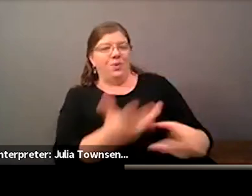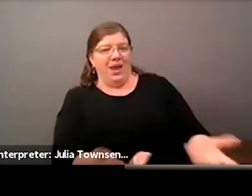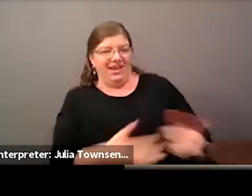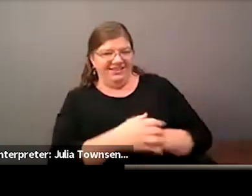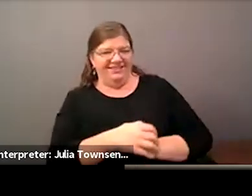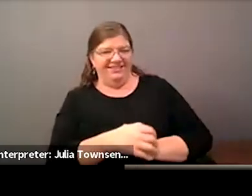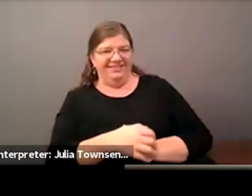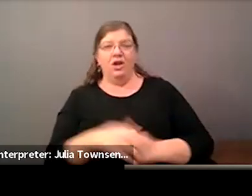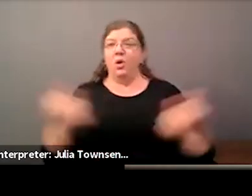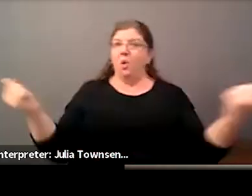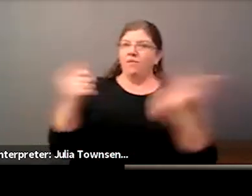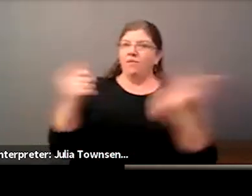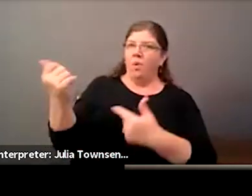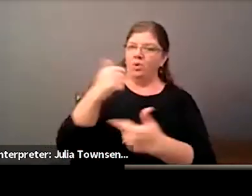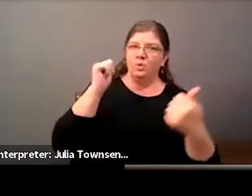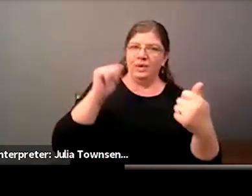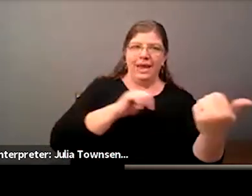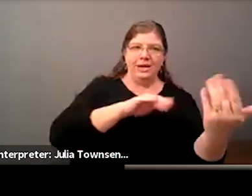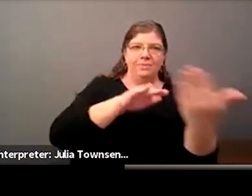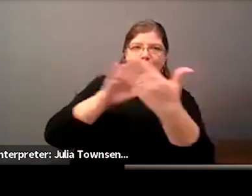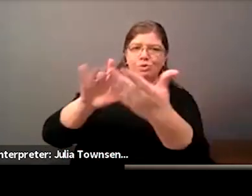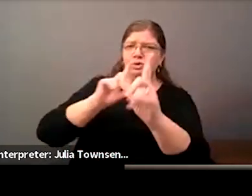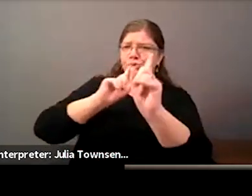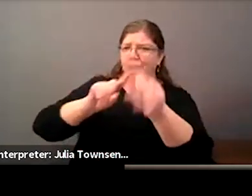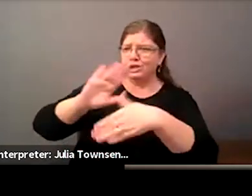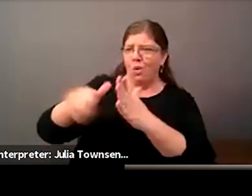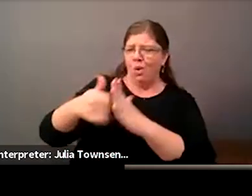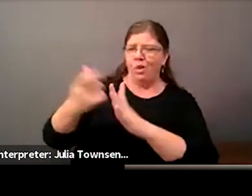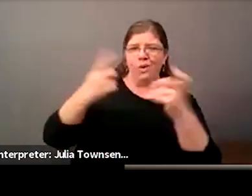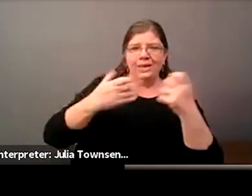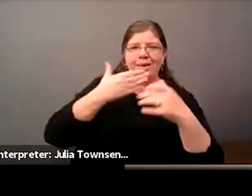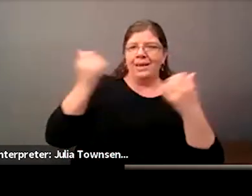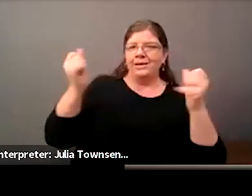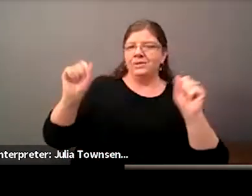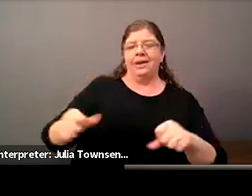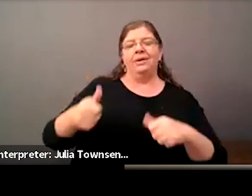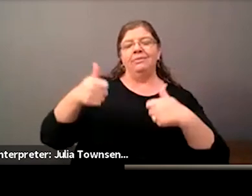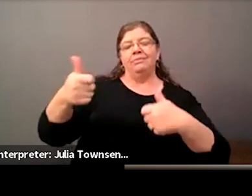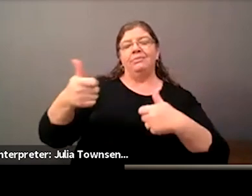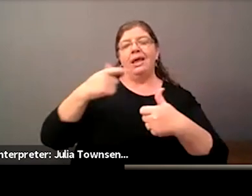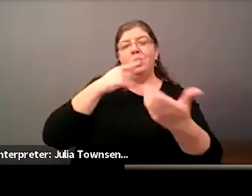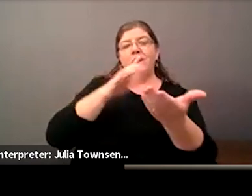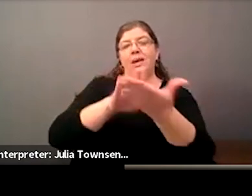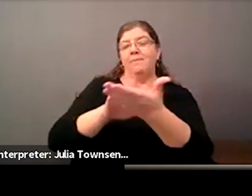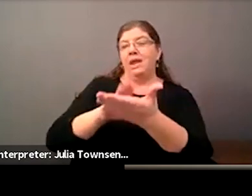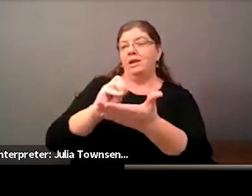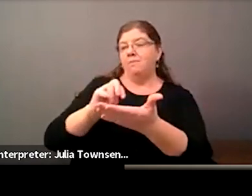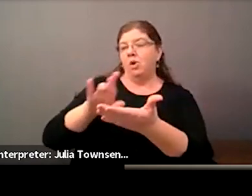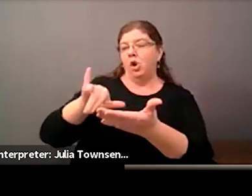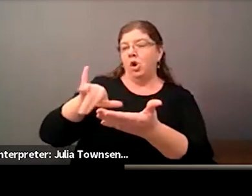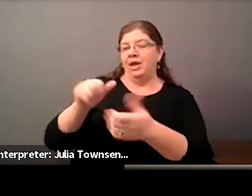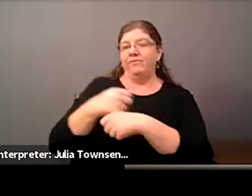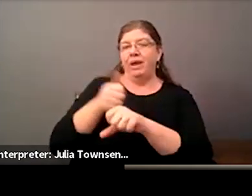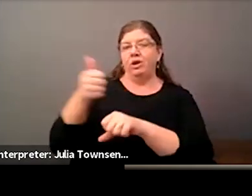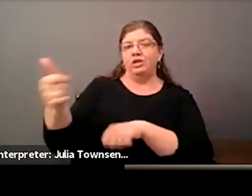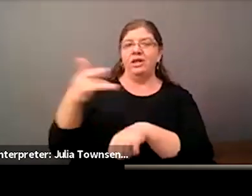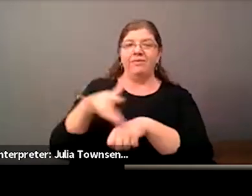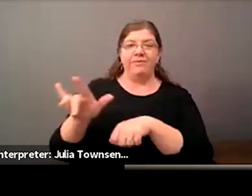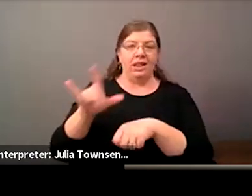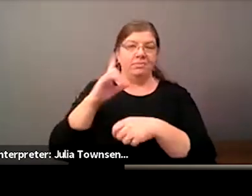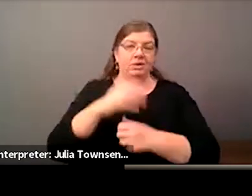all approachable and that you do your best to answer all the questions and i also commend maria for making herself available